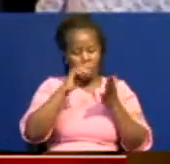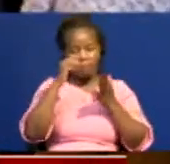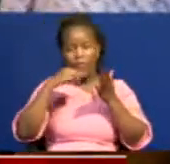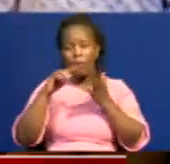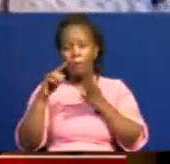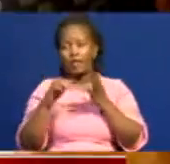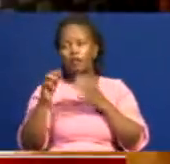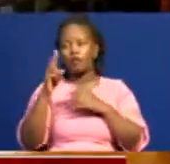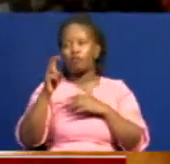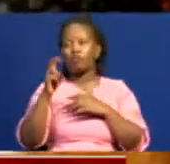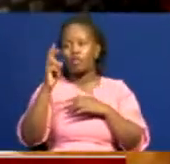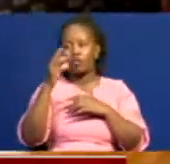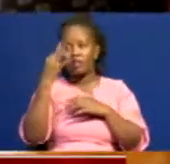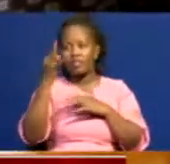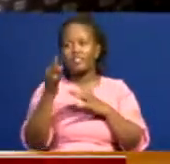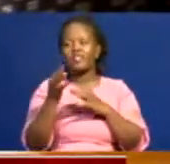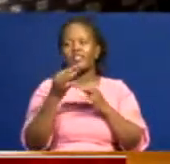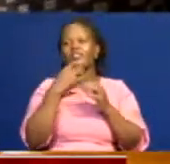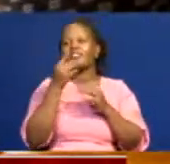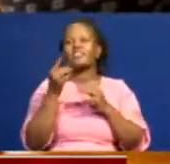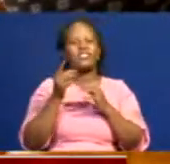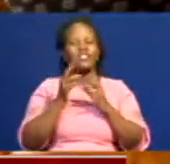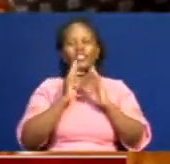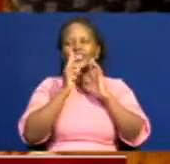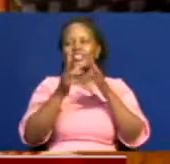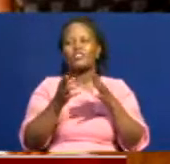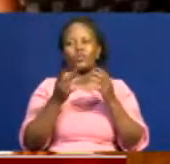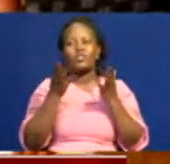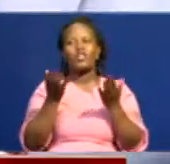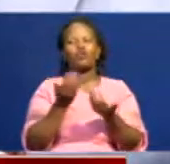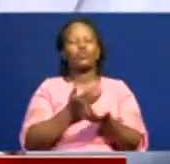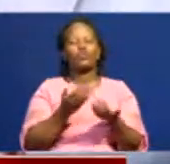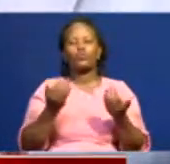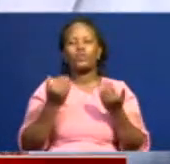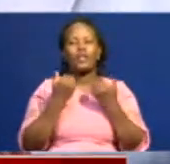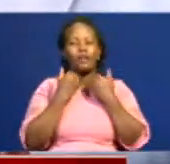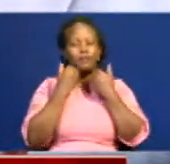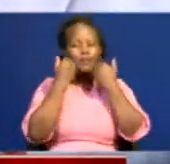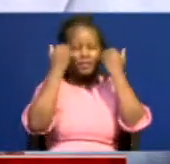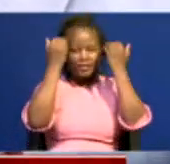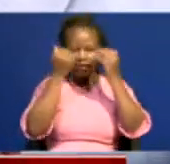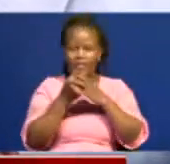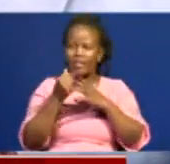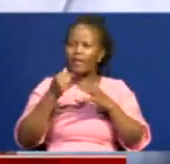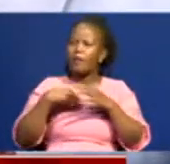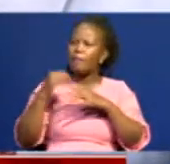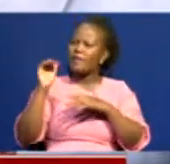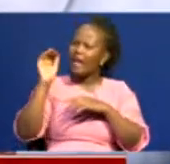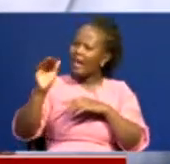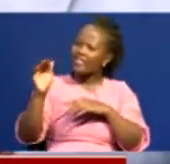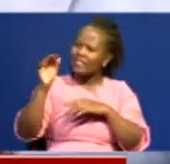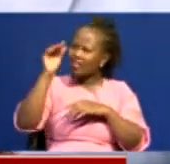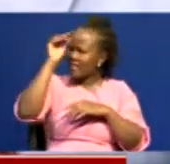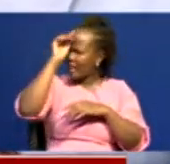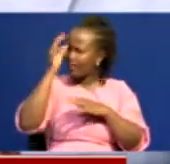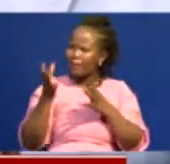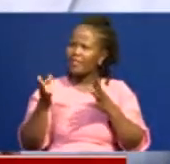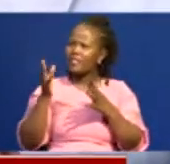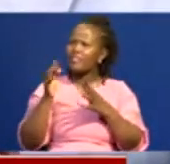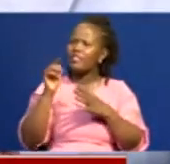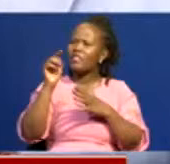examination, adding that the results have caused their children mental stress. I would like to ask the government, are you taxing our parents or the